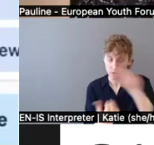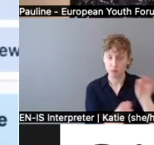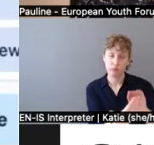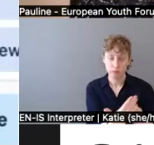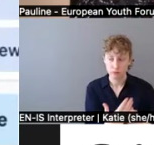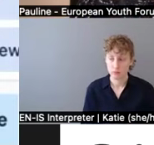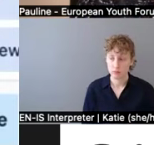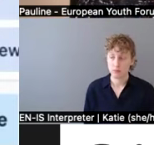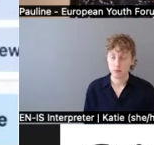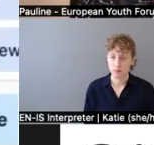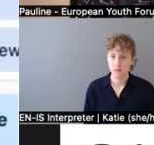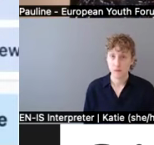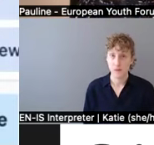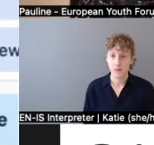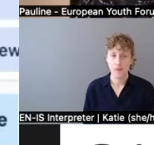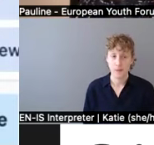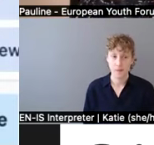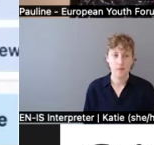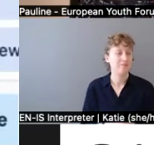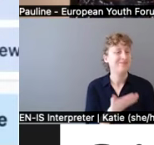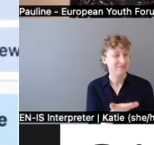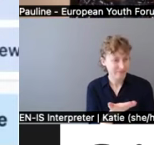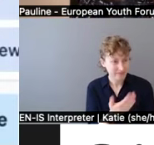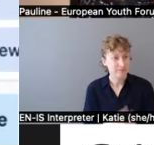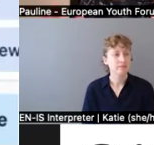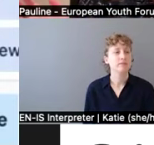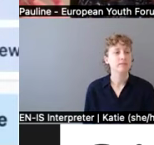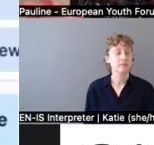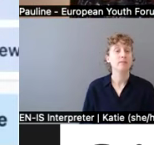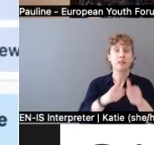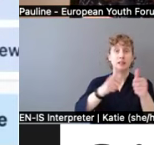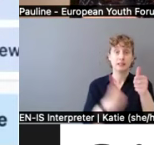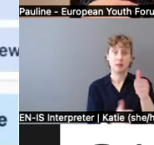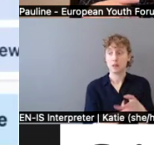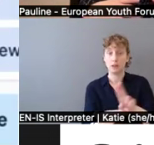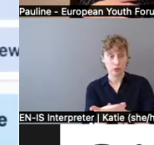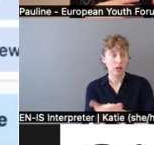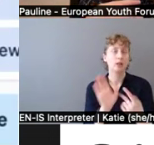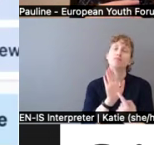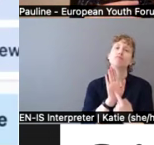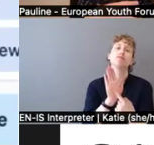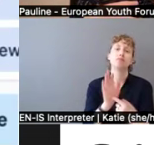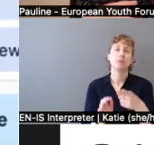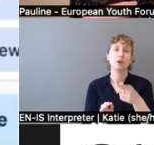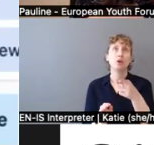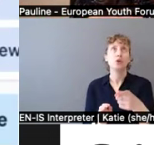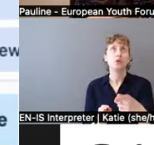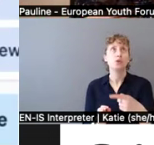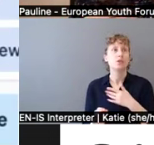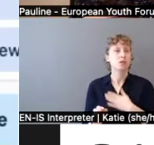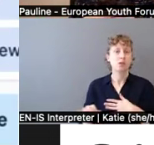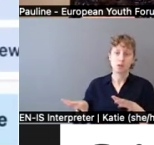So this is what you can do. And then you have subcontracting. So for example, let's say that you're organizing an